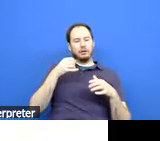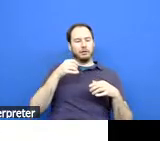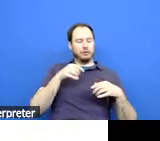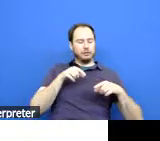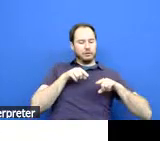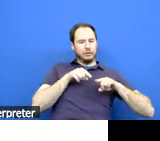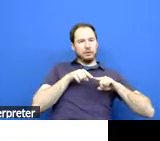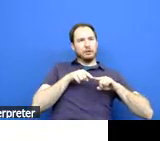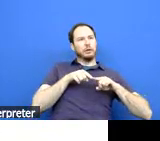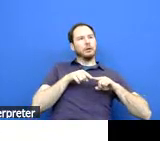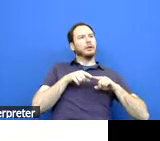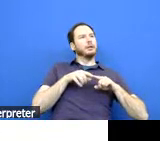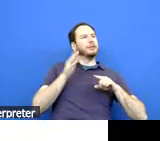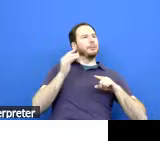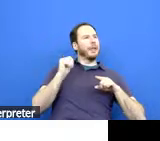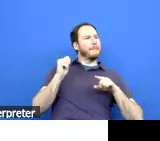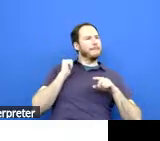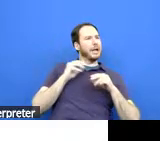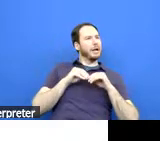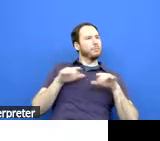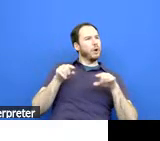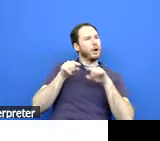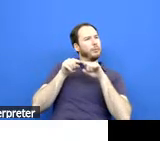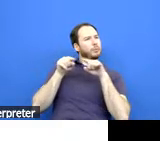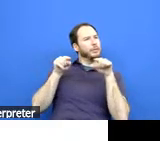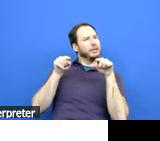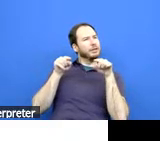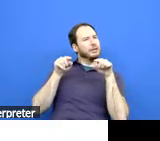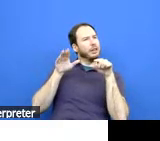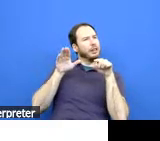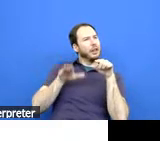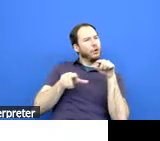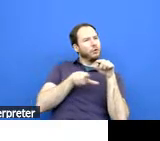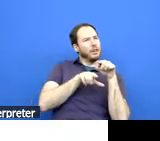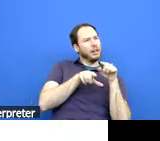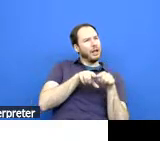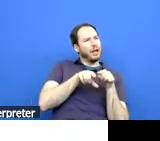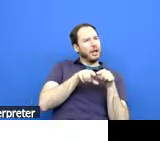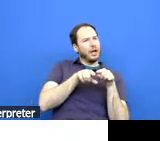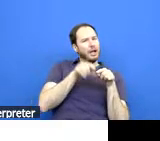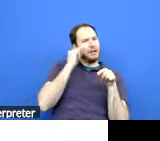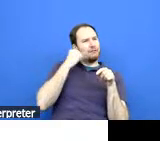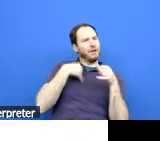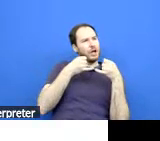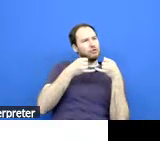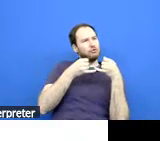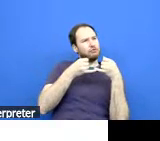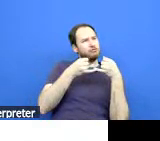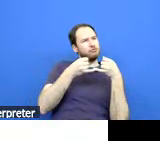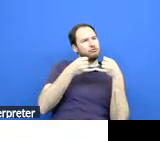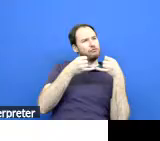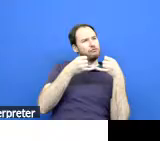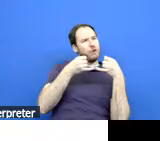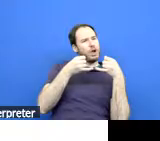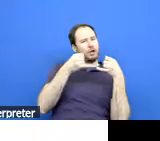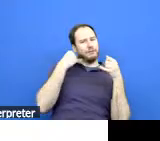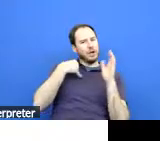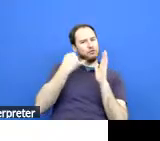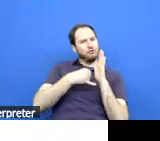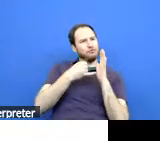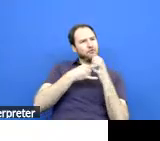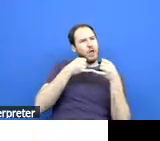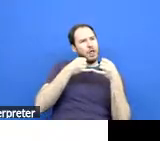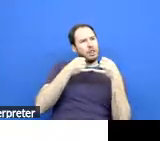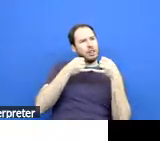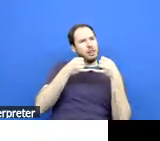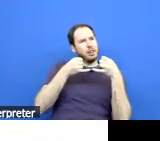the back property on the lower left-hand corner, Mhm. the residential property, it would cut across.